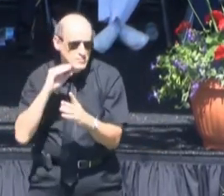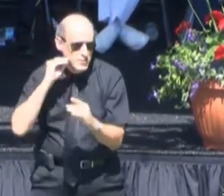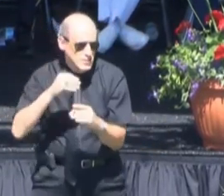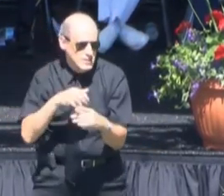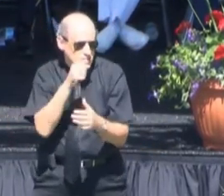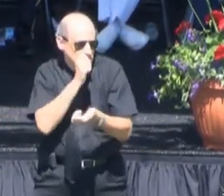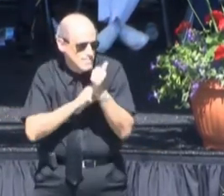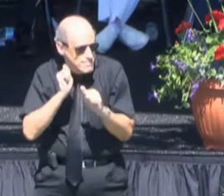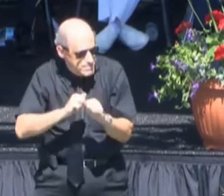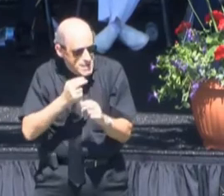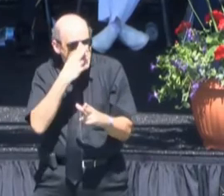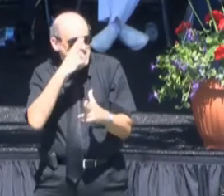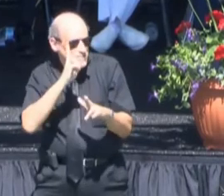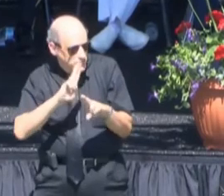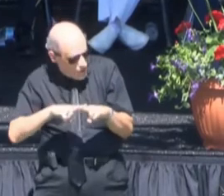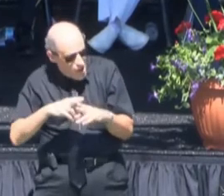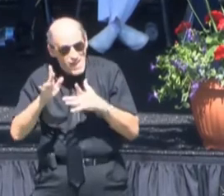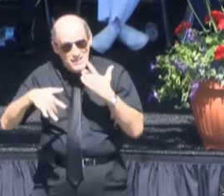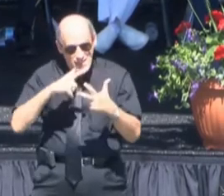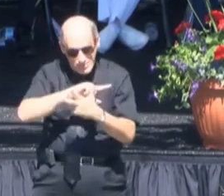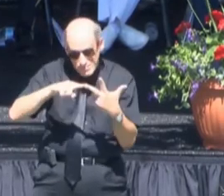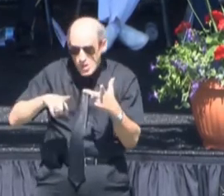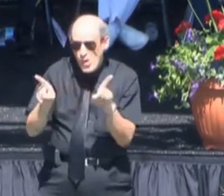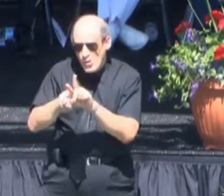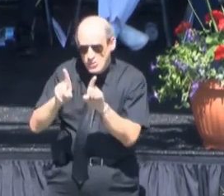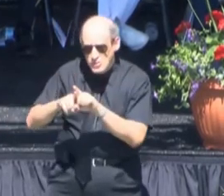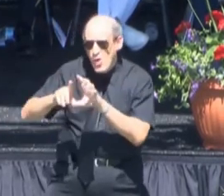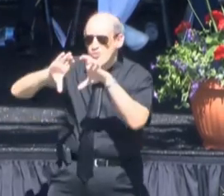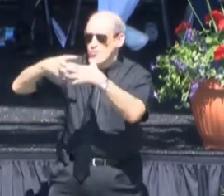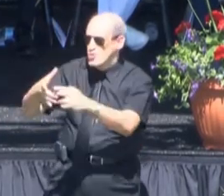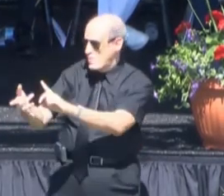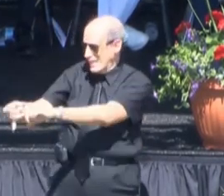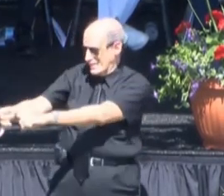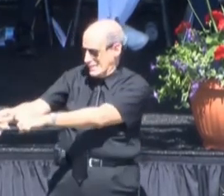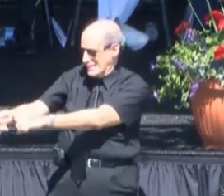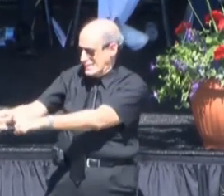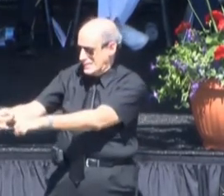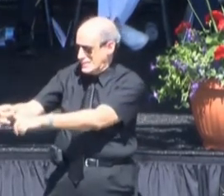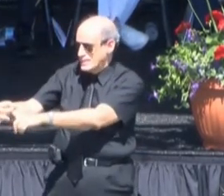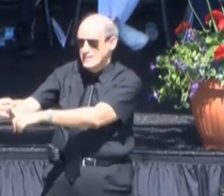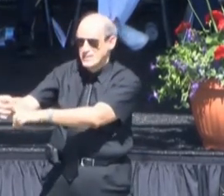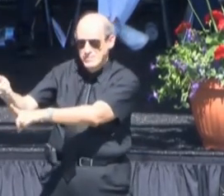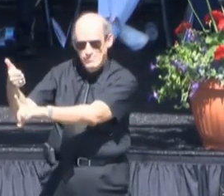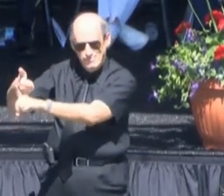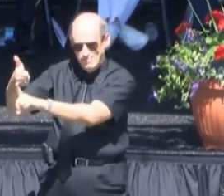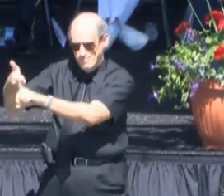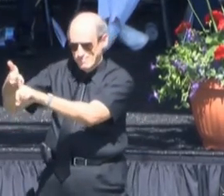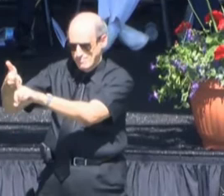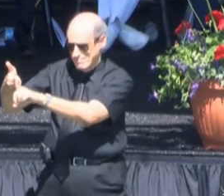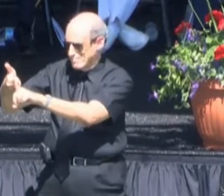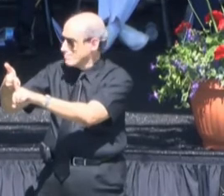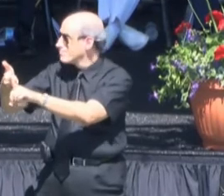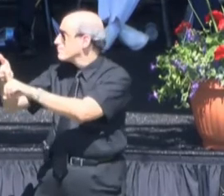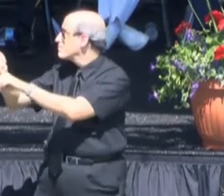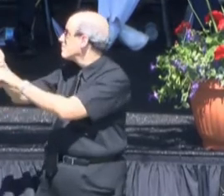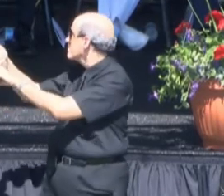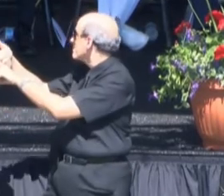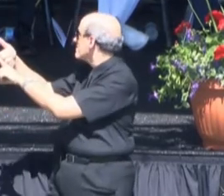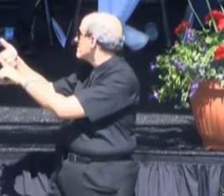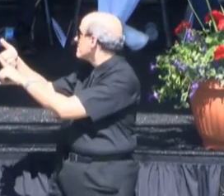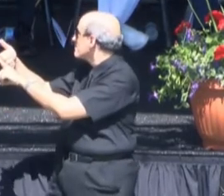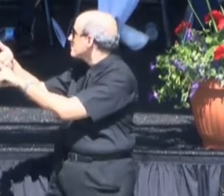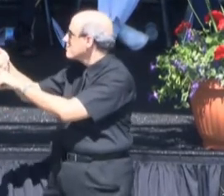exciting. I would especially like to thank the Park 18 because there is nothing more exciting than getting a Class 1 offense just